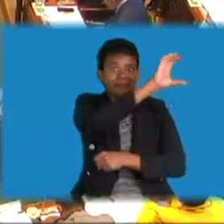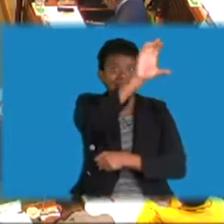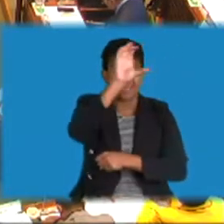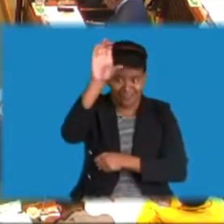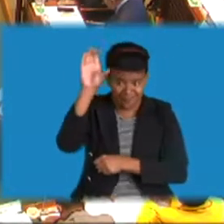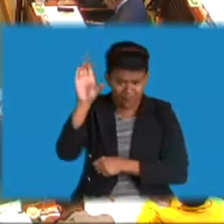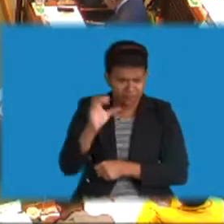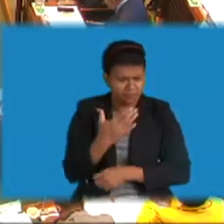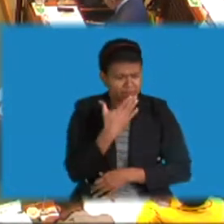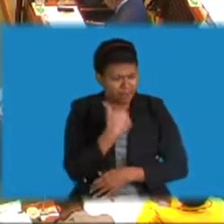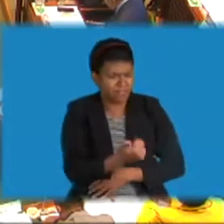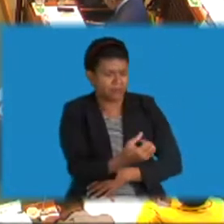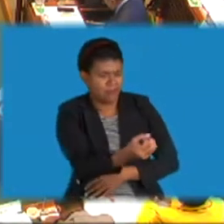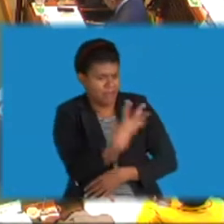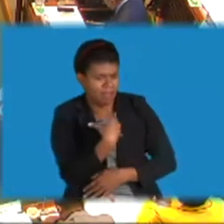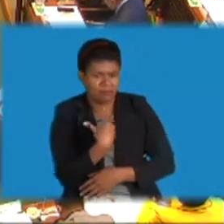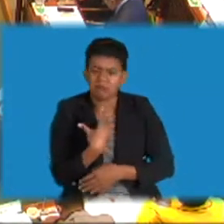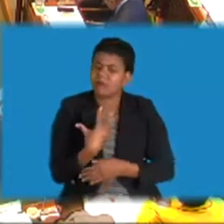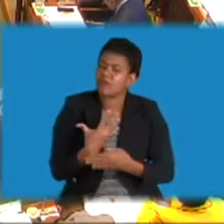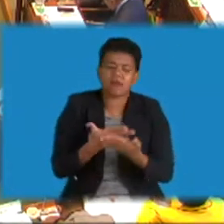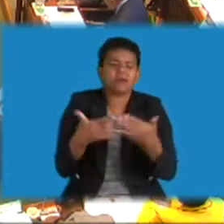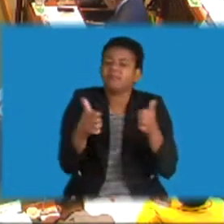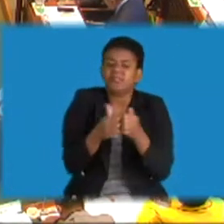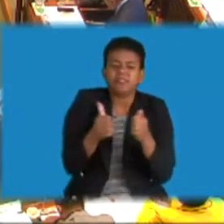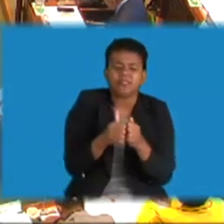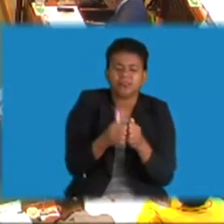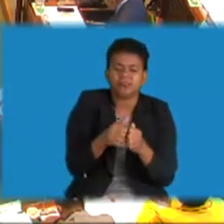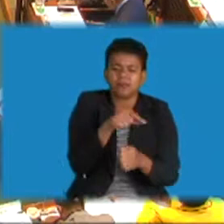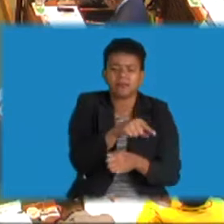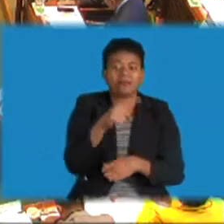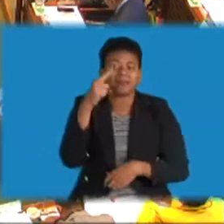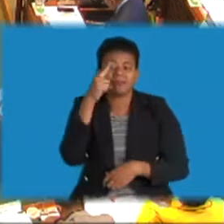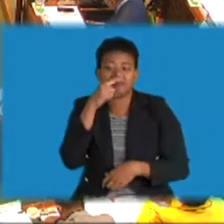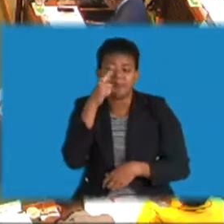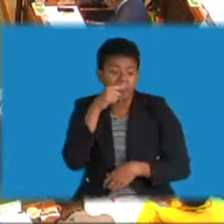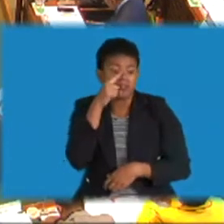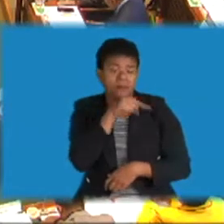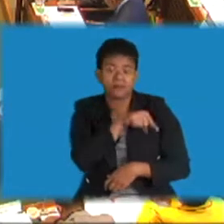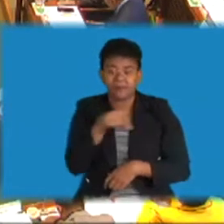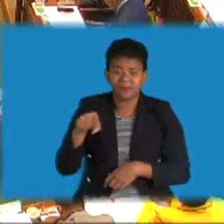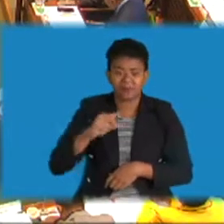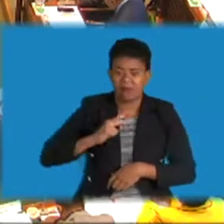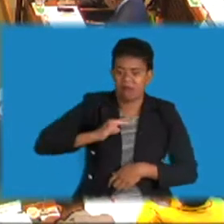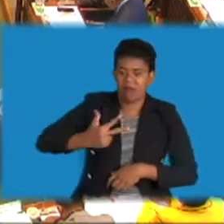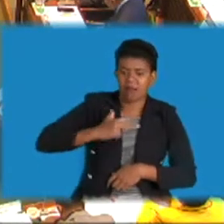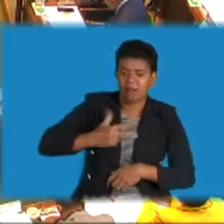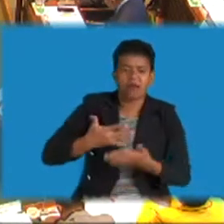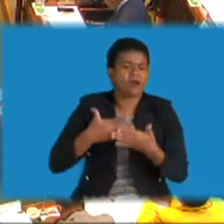please, how many logging contractors are there and how many of these are owned by the landowners?